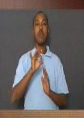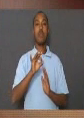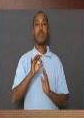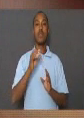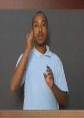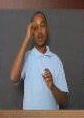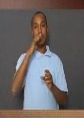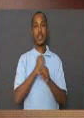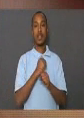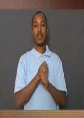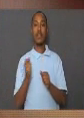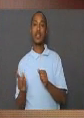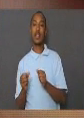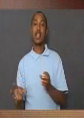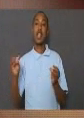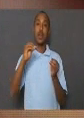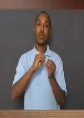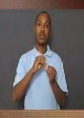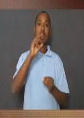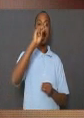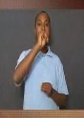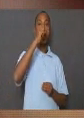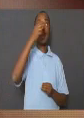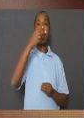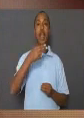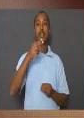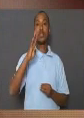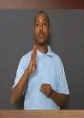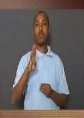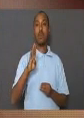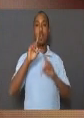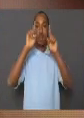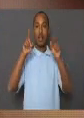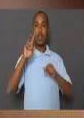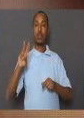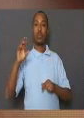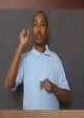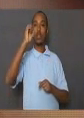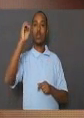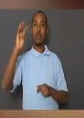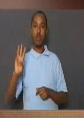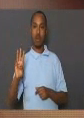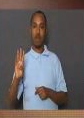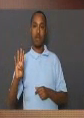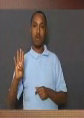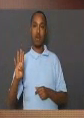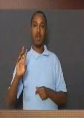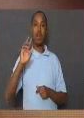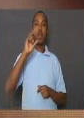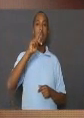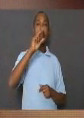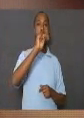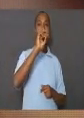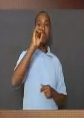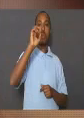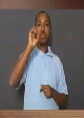synthetic fertilizers include ammonium sulfate, potassium nitrate, ammonium